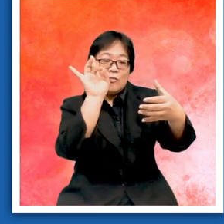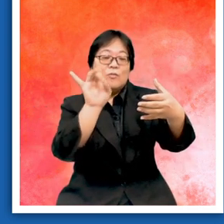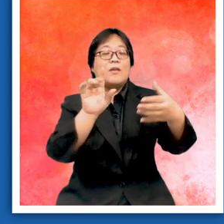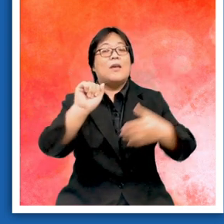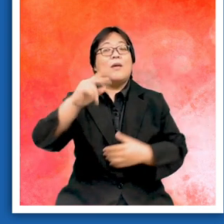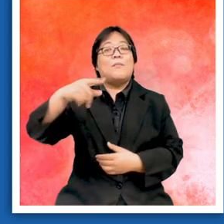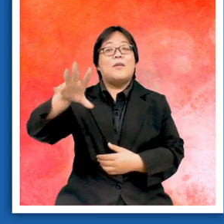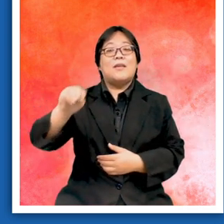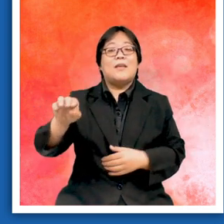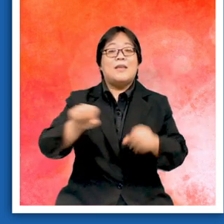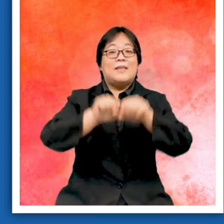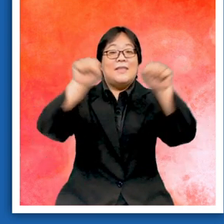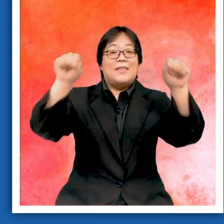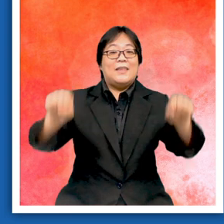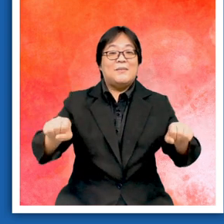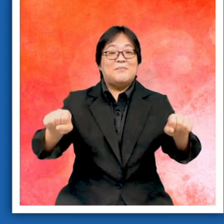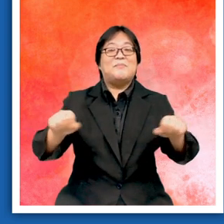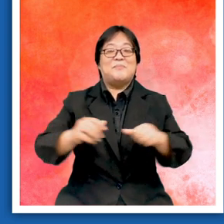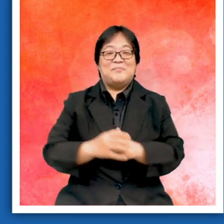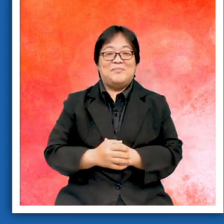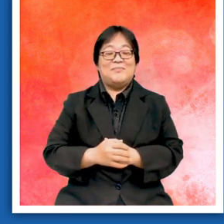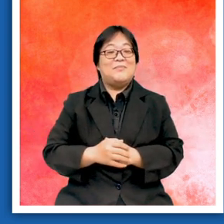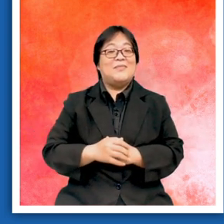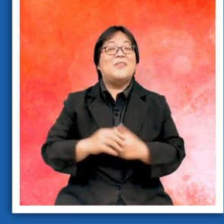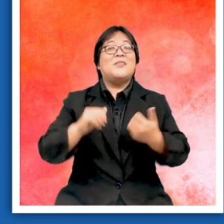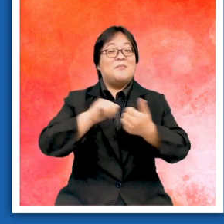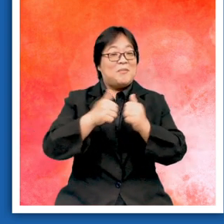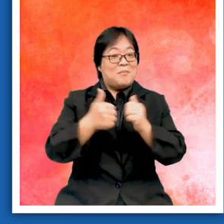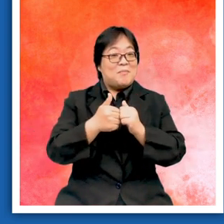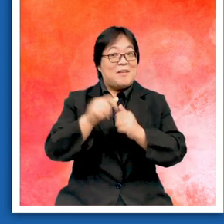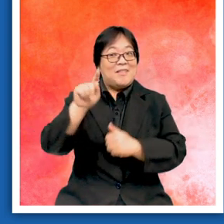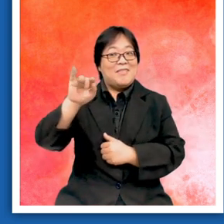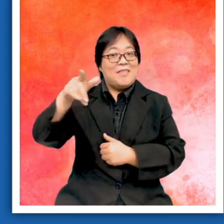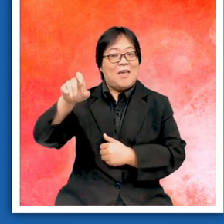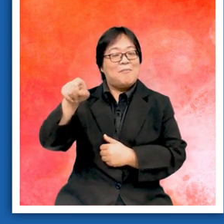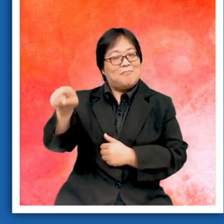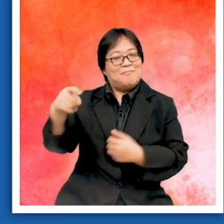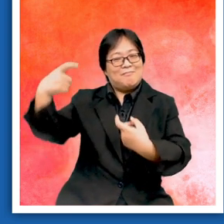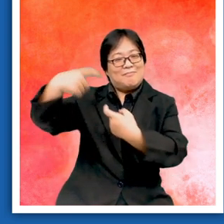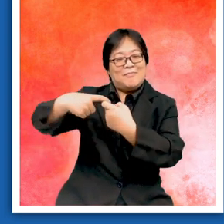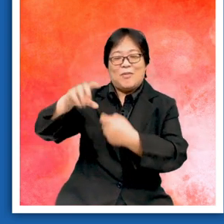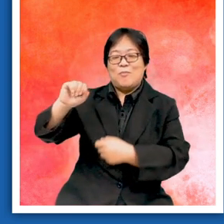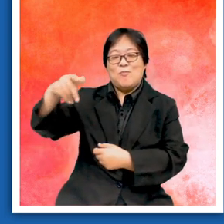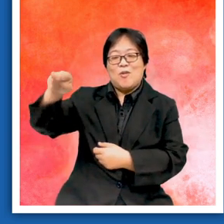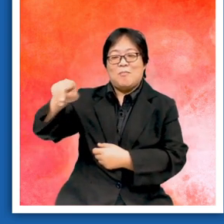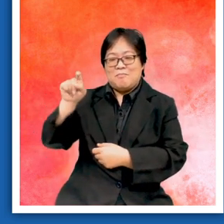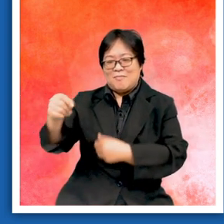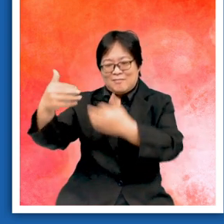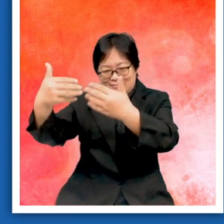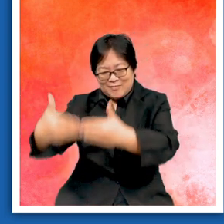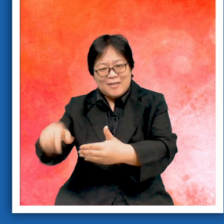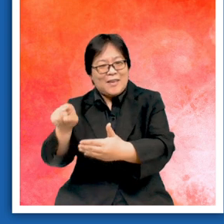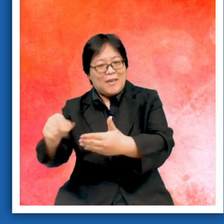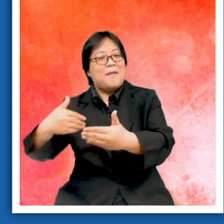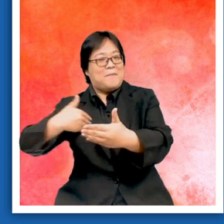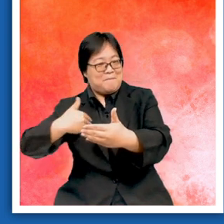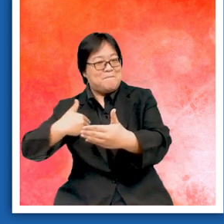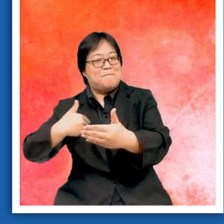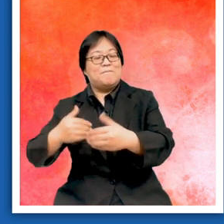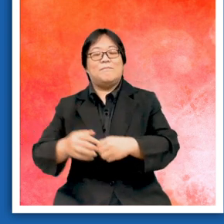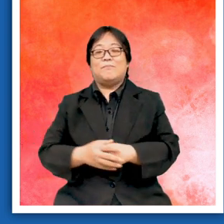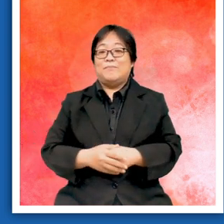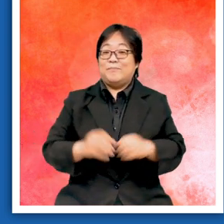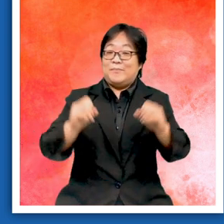application system, and then problem type, we choose spectrum. It is located down below